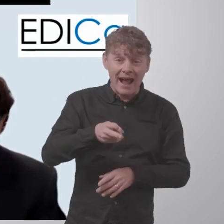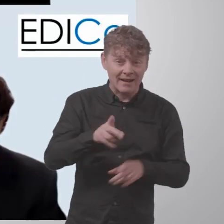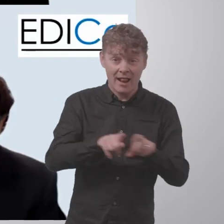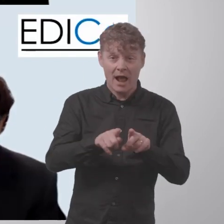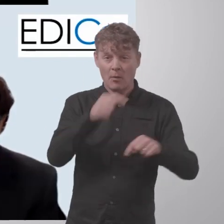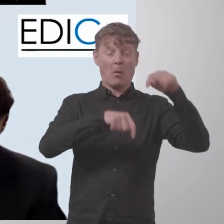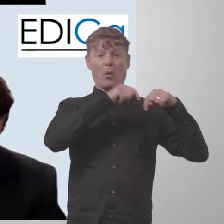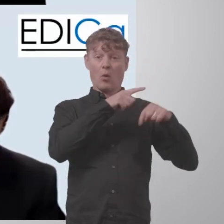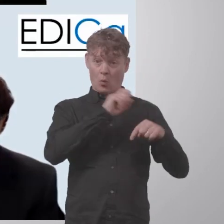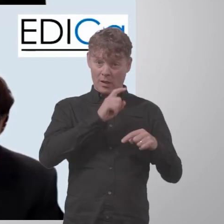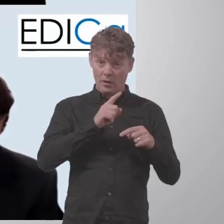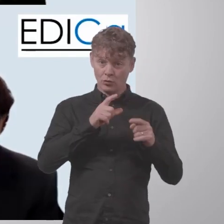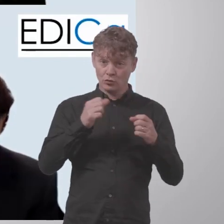challenges?